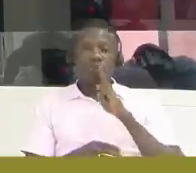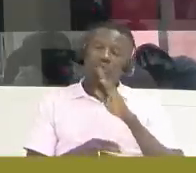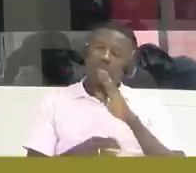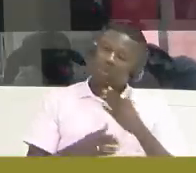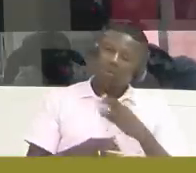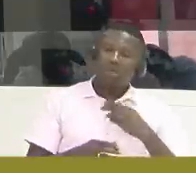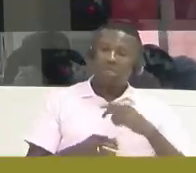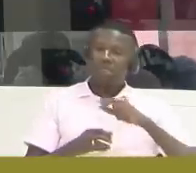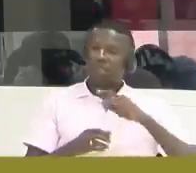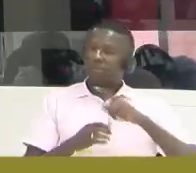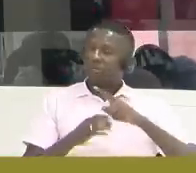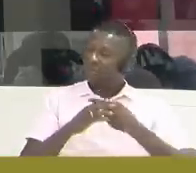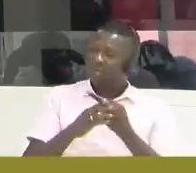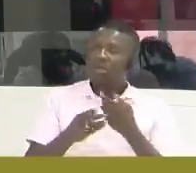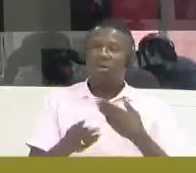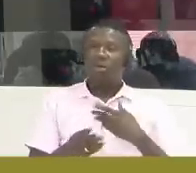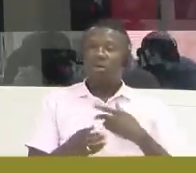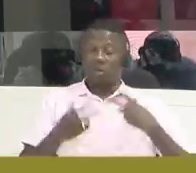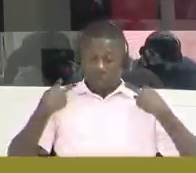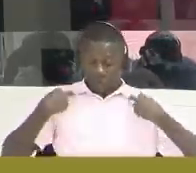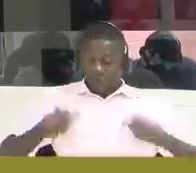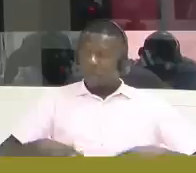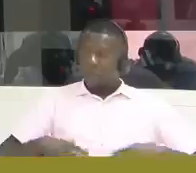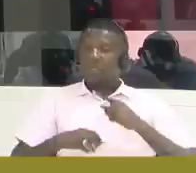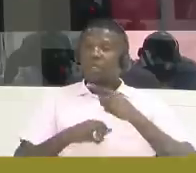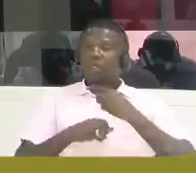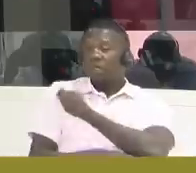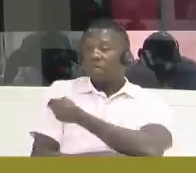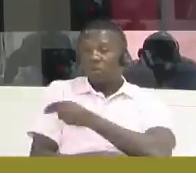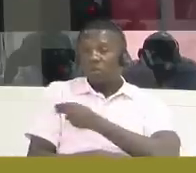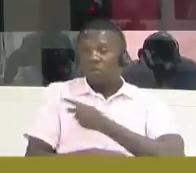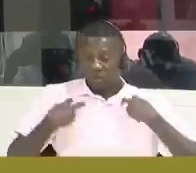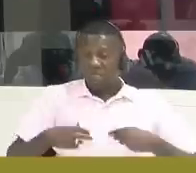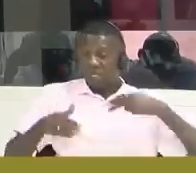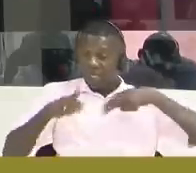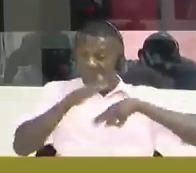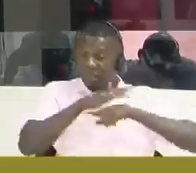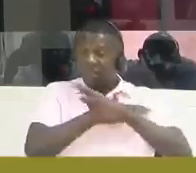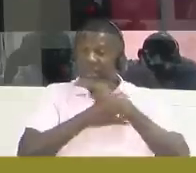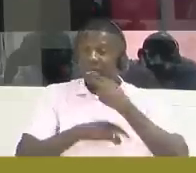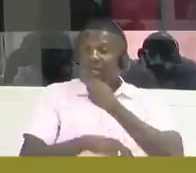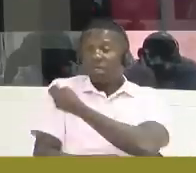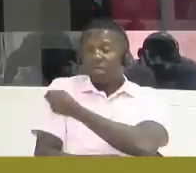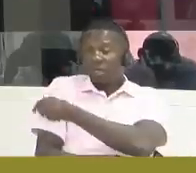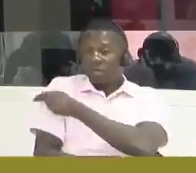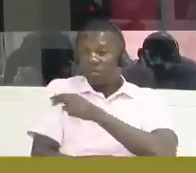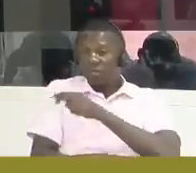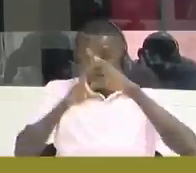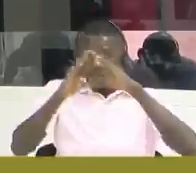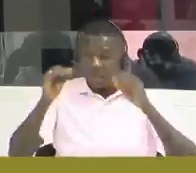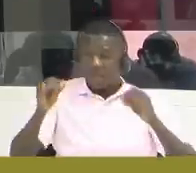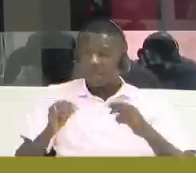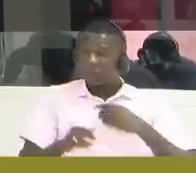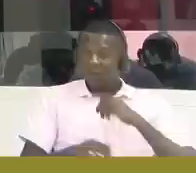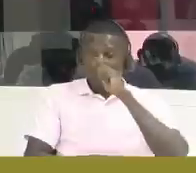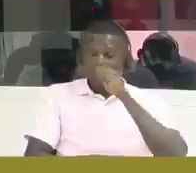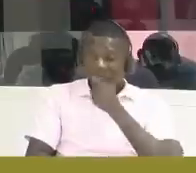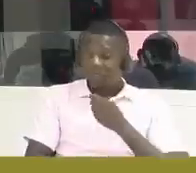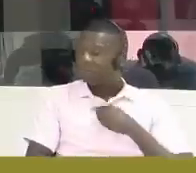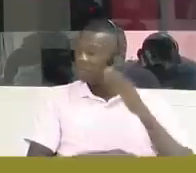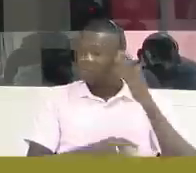the Red Cross emblem inside the Red Cross premises and was killed, I cannot imagine that could ever happen.